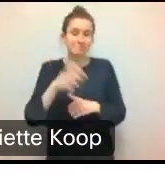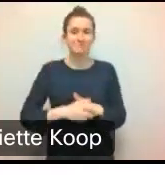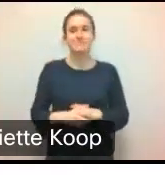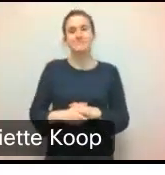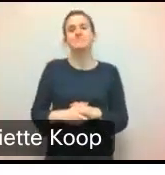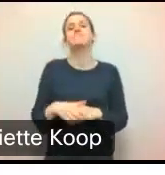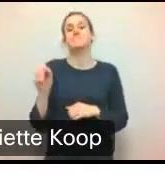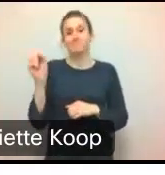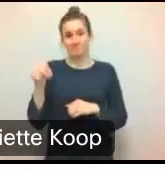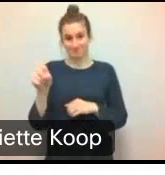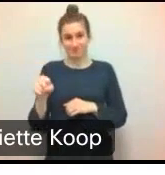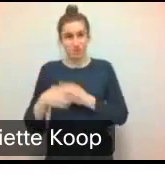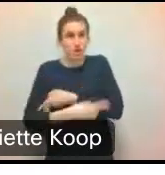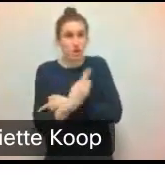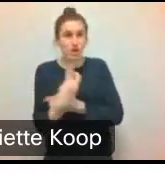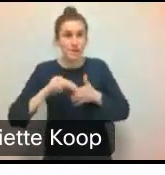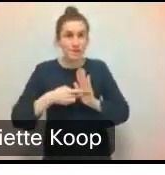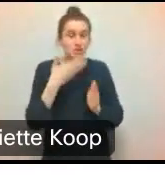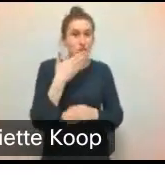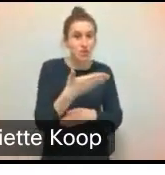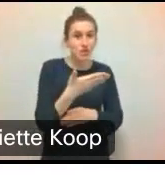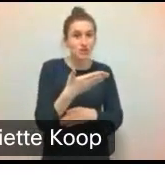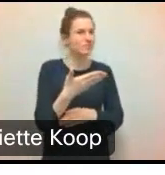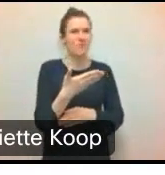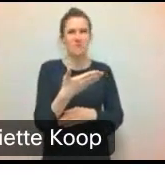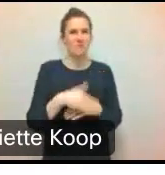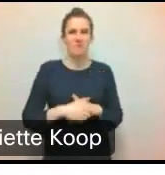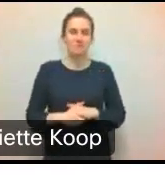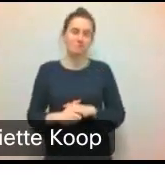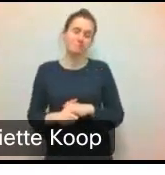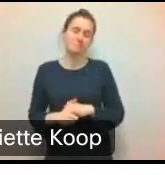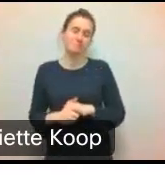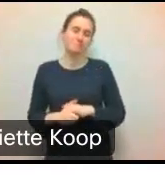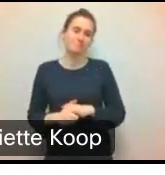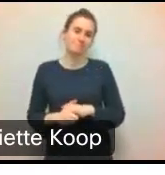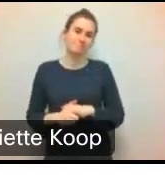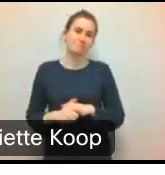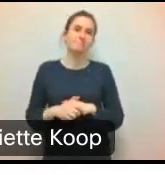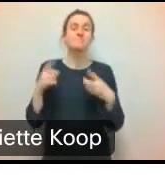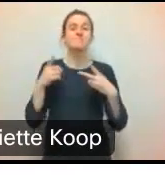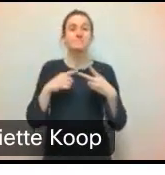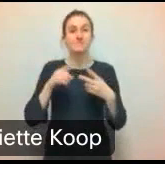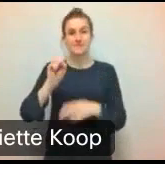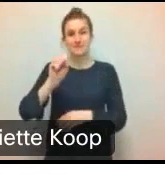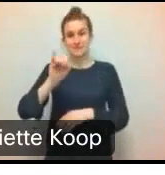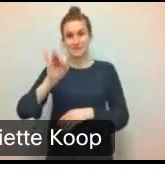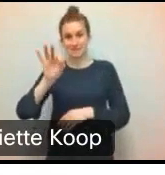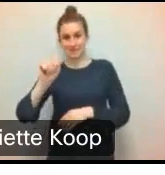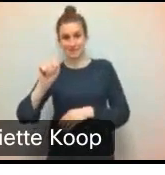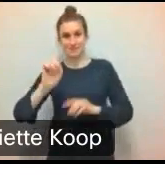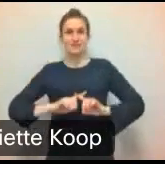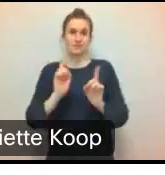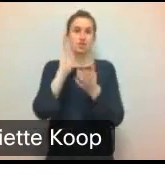Yes, and current doesn't mean good. So SIFT is a bit different. It stands for